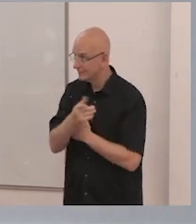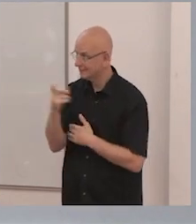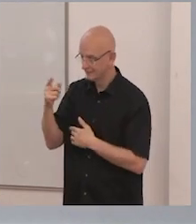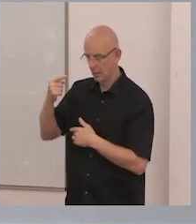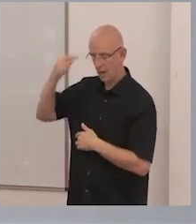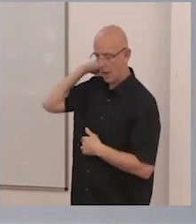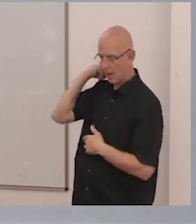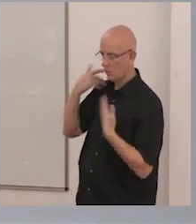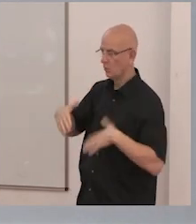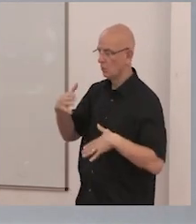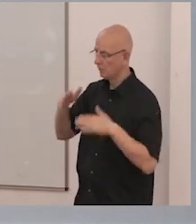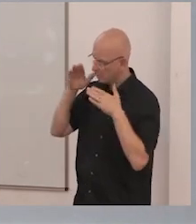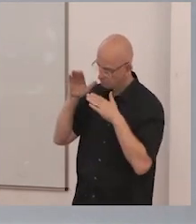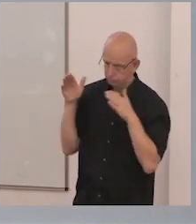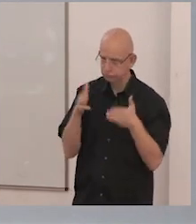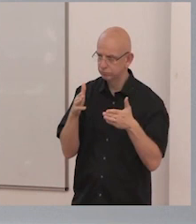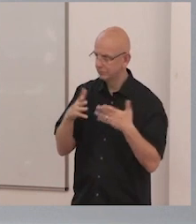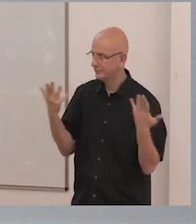was included.